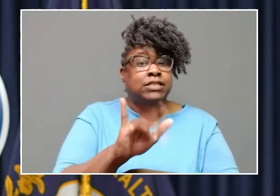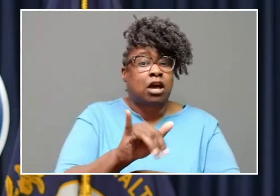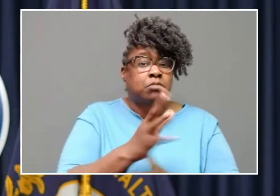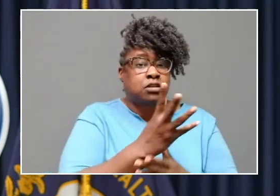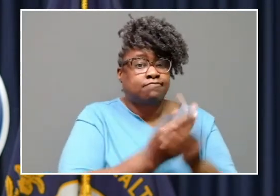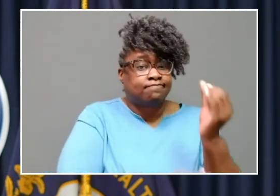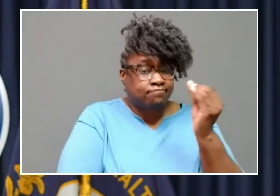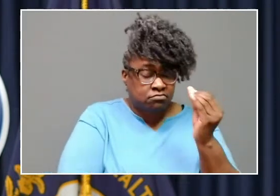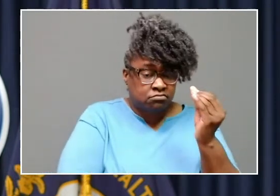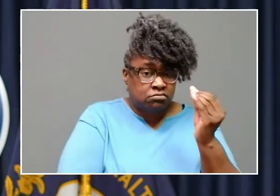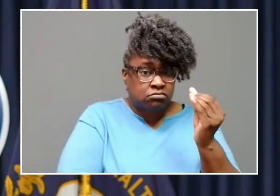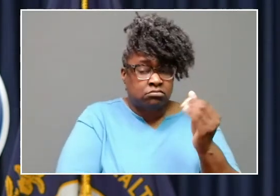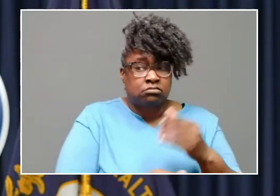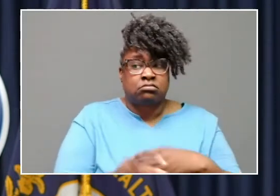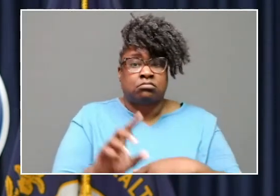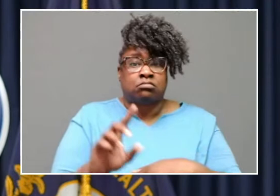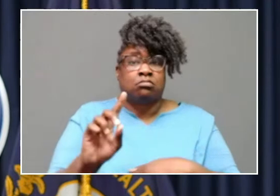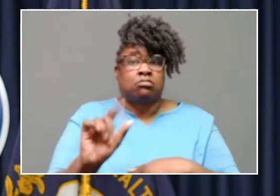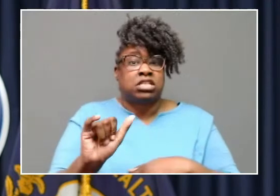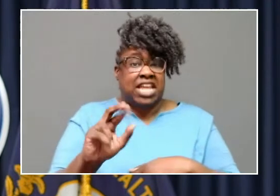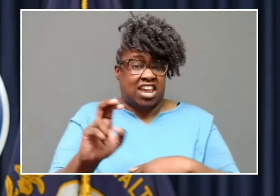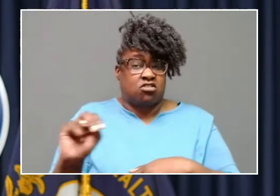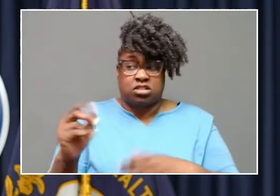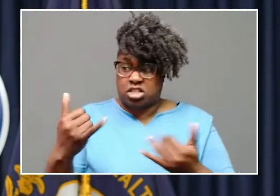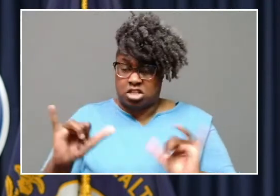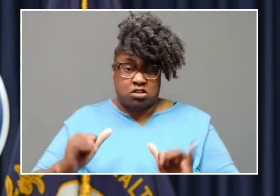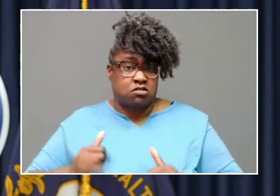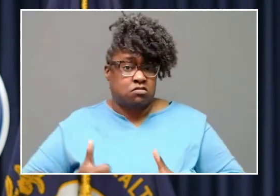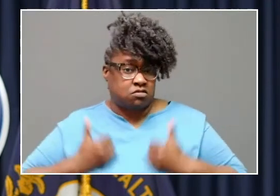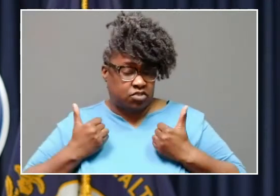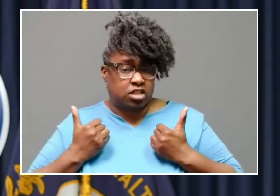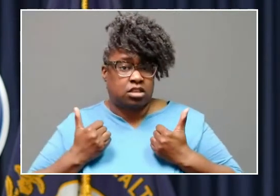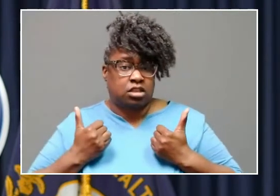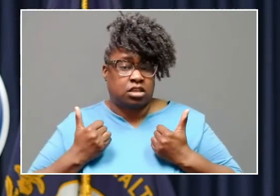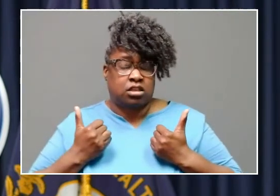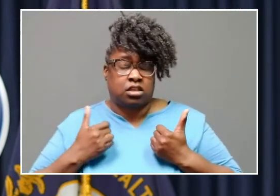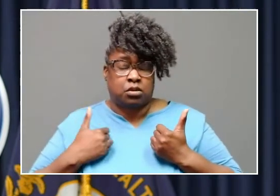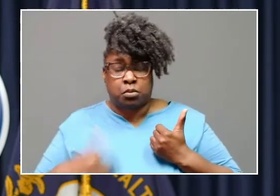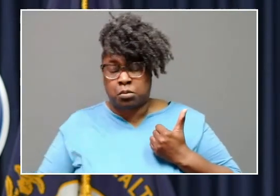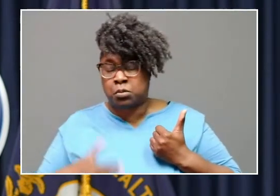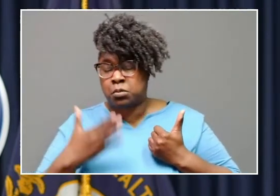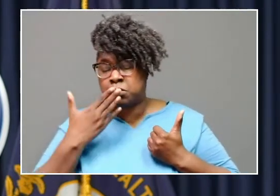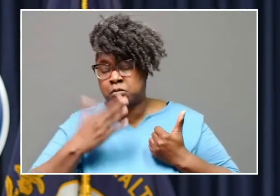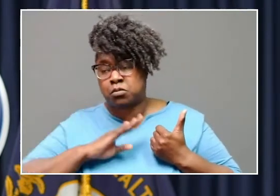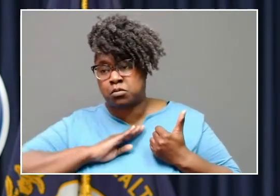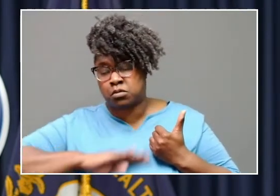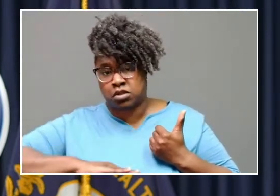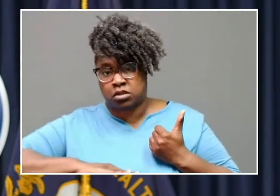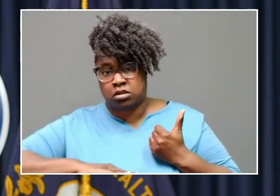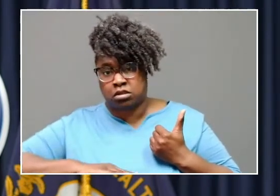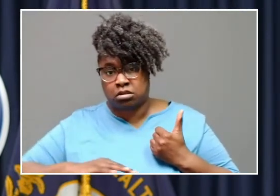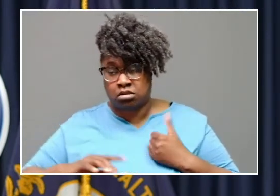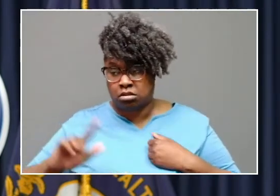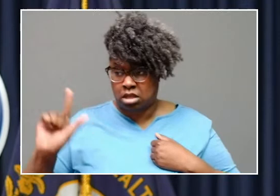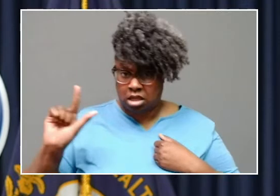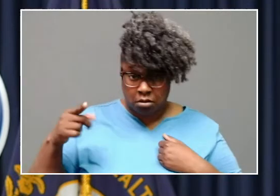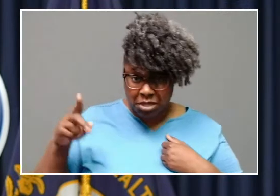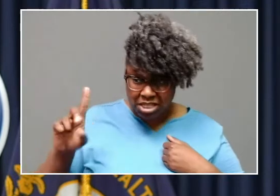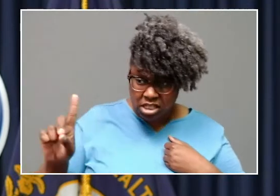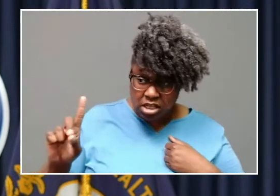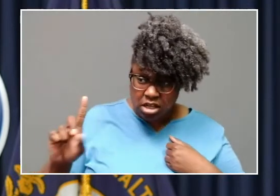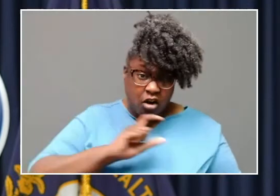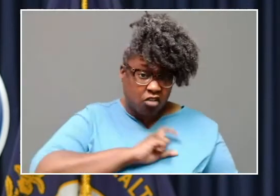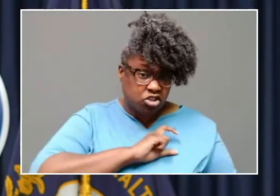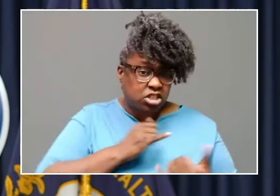And for that, I will forever be grateful. And I'm praying for the LMPD officer that is still in critical